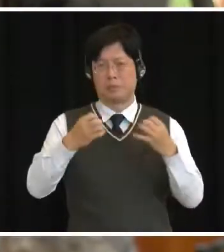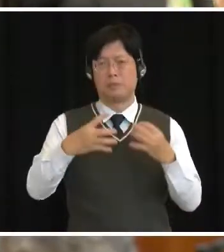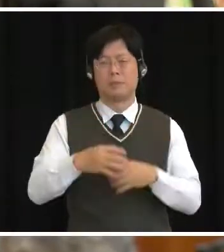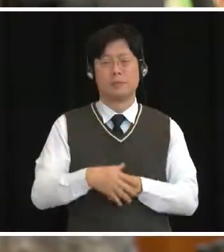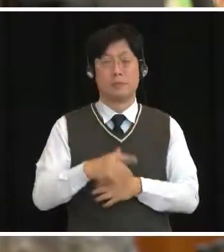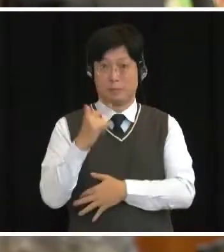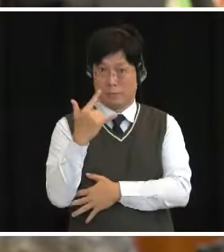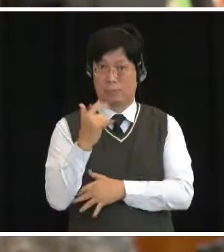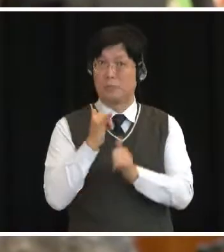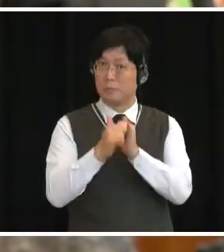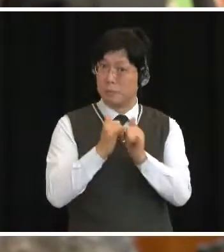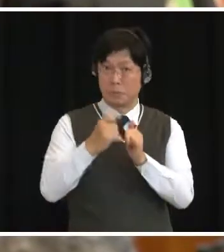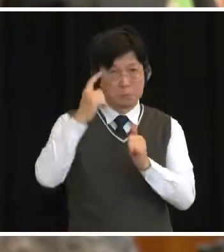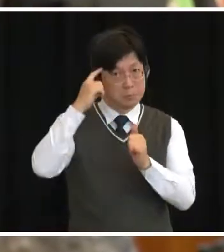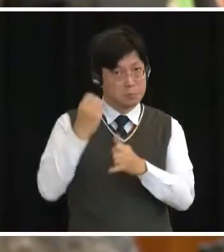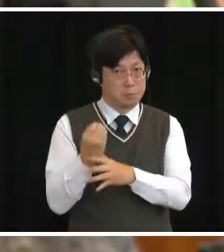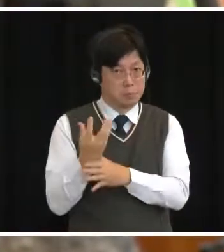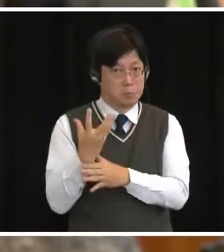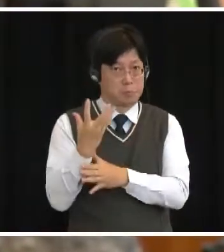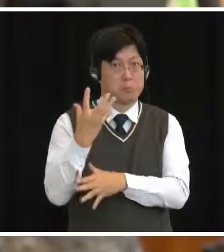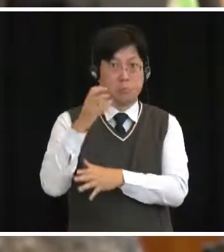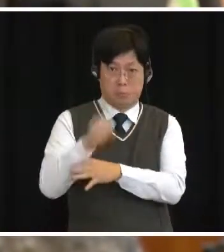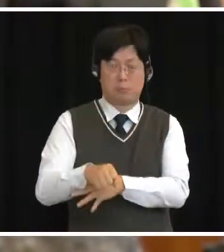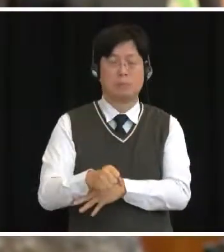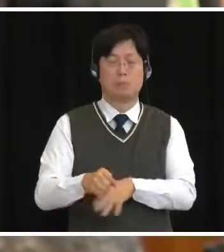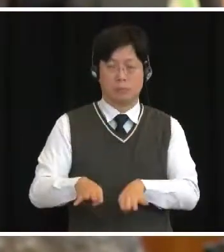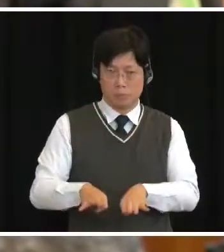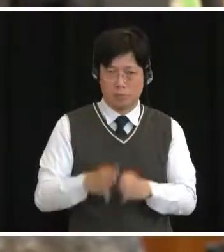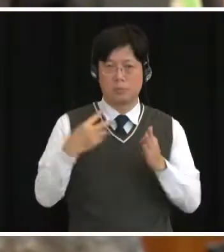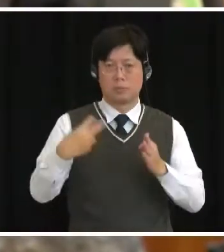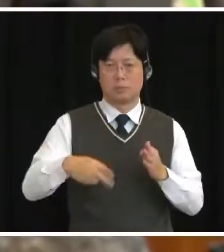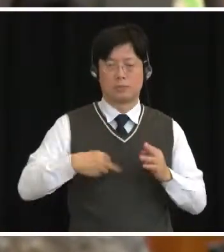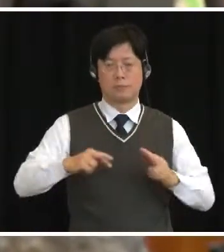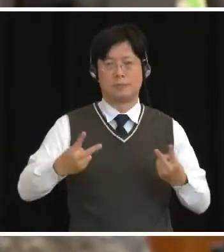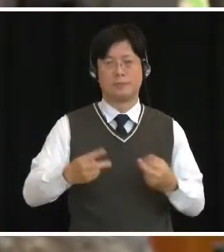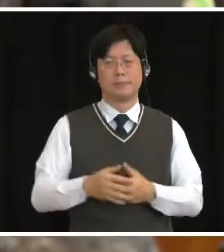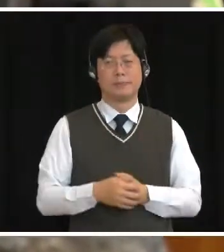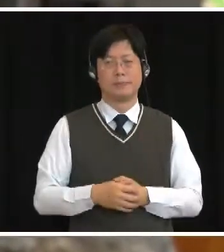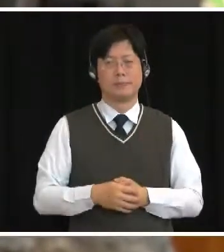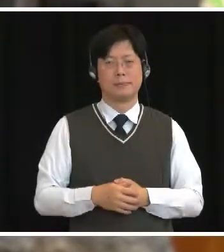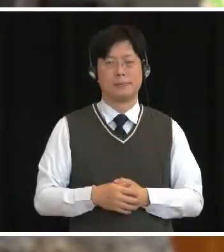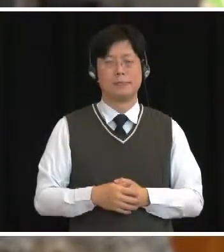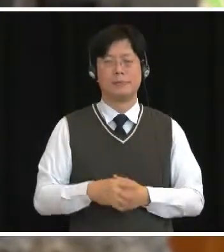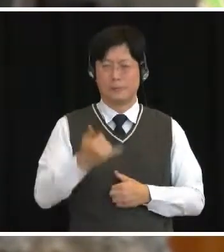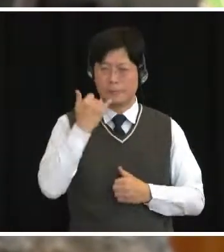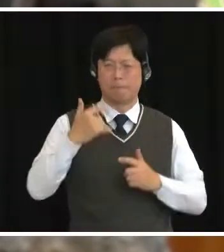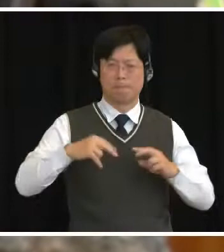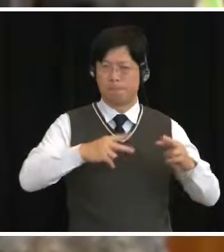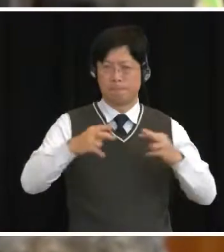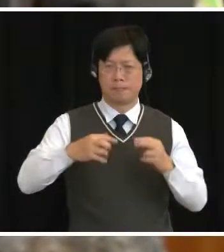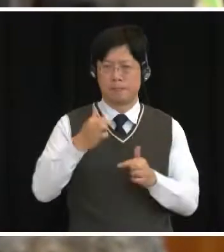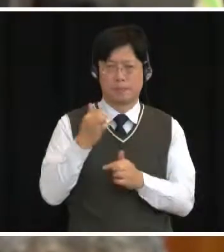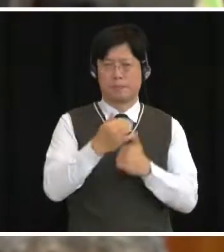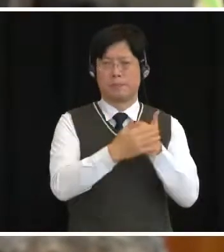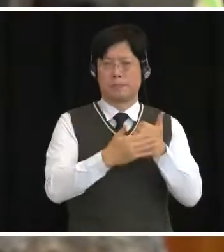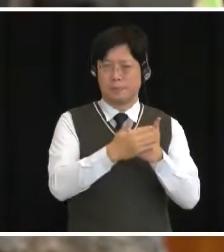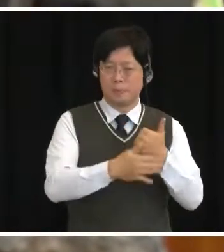for the age of majority. That's why we will continue to watch how people